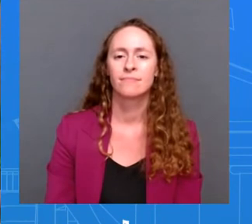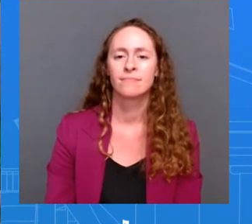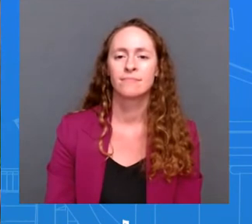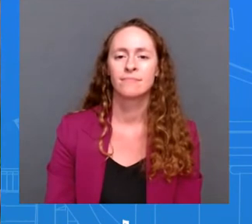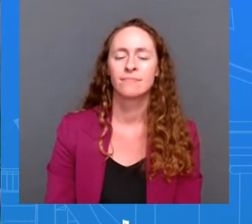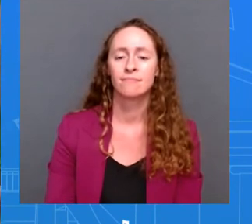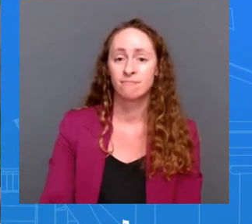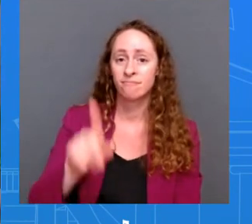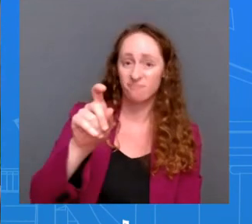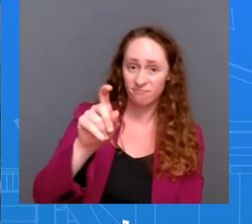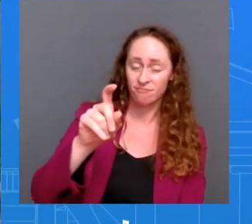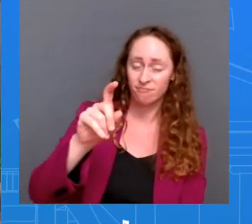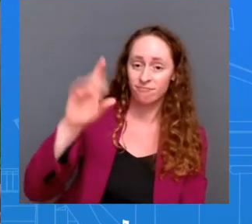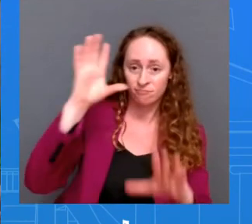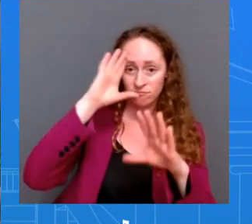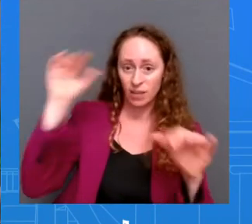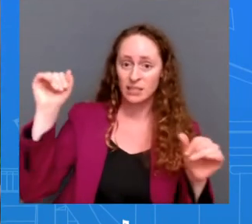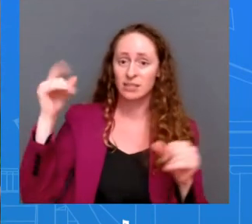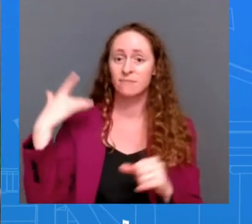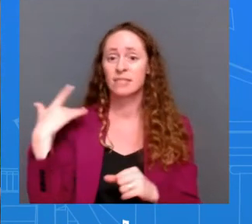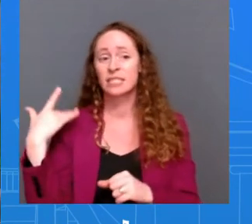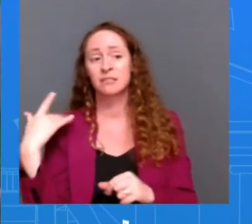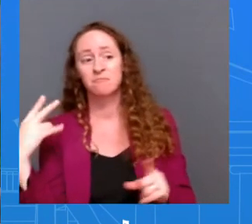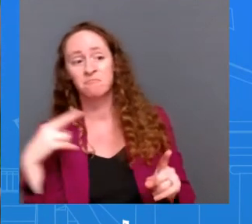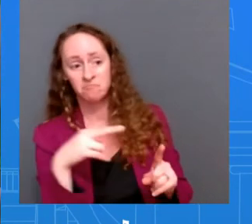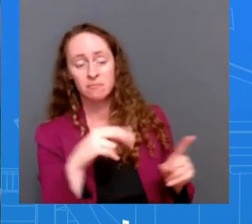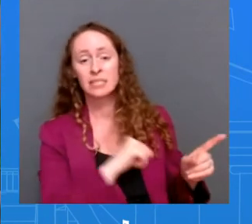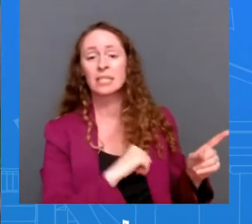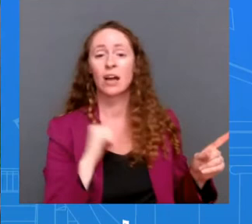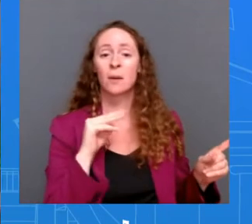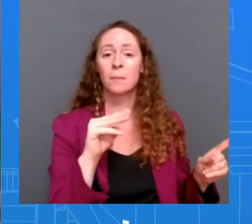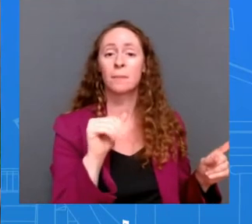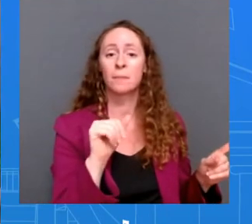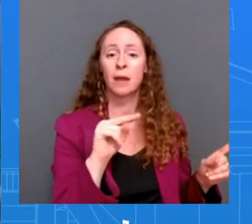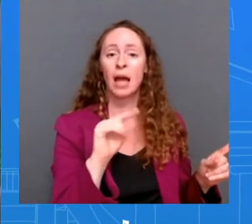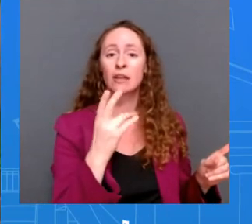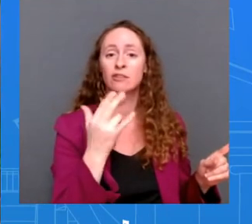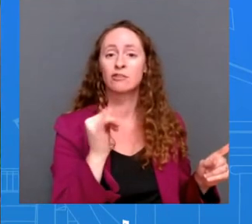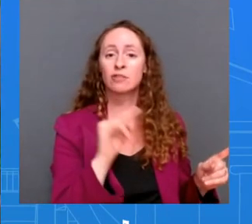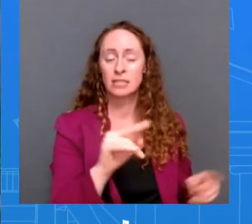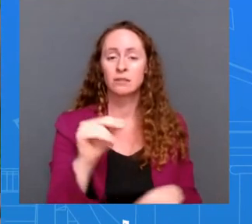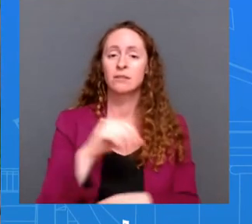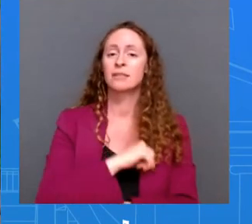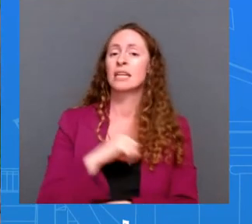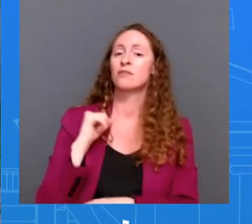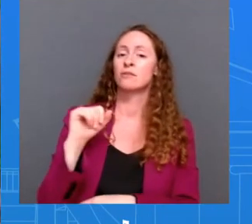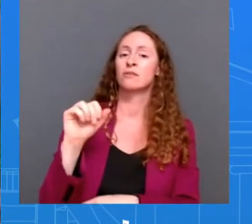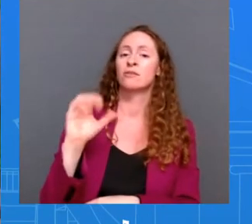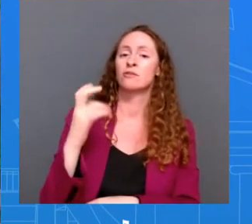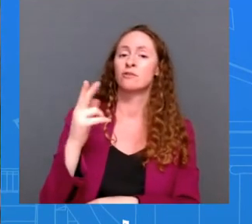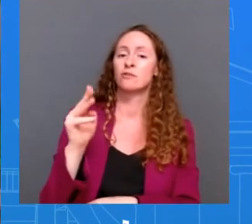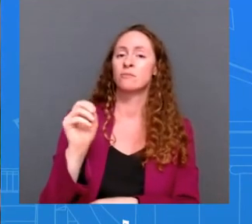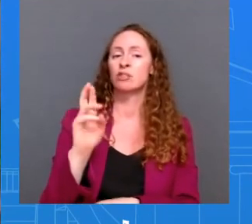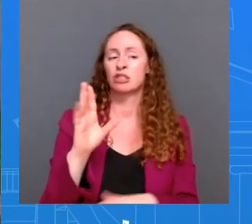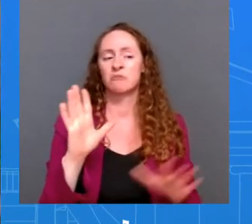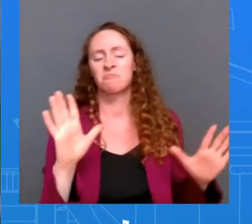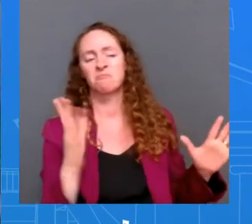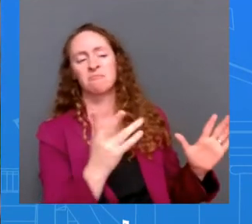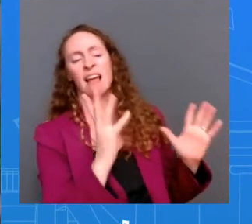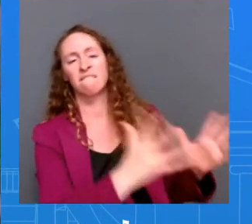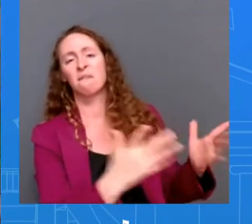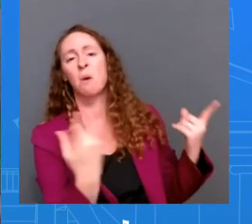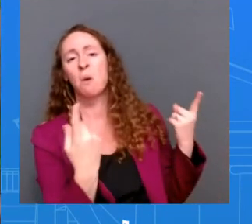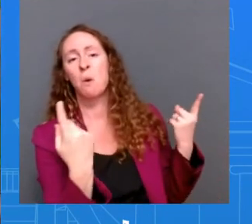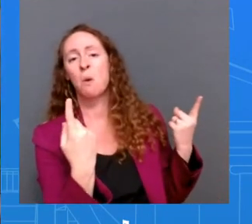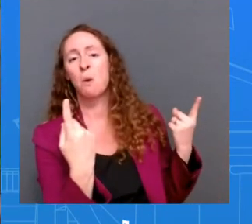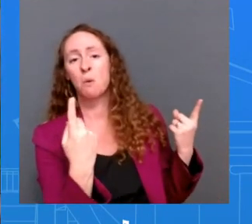be the two engaged in the negotiations to get the Inflation Reduction Act to this point. So I guess the question is, does he feel like he wants to